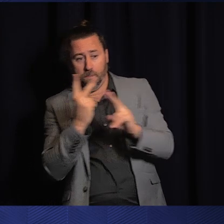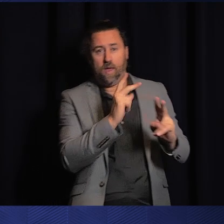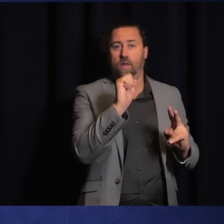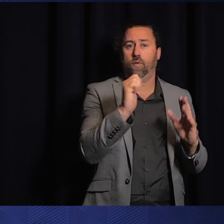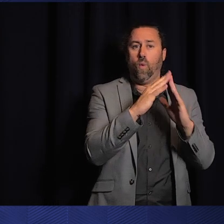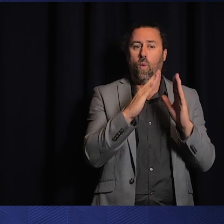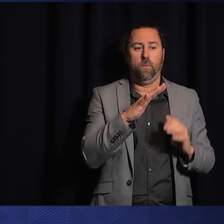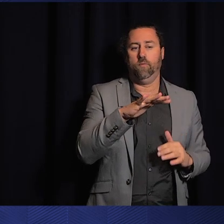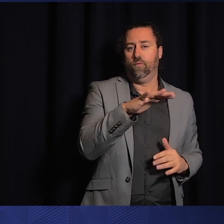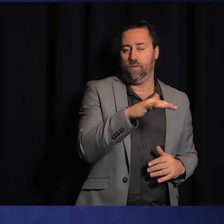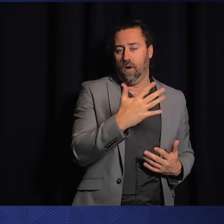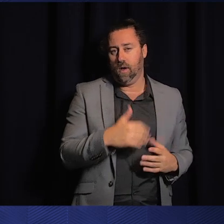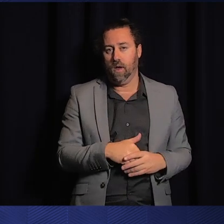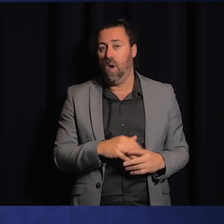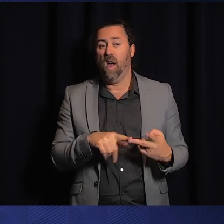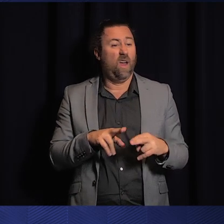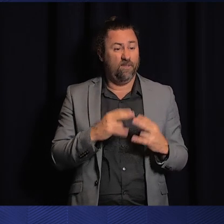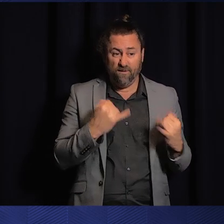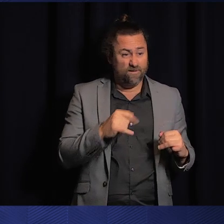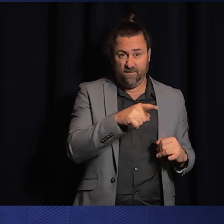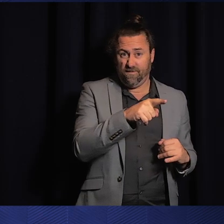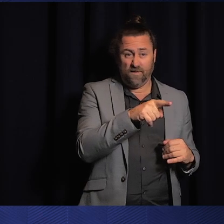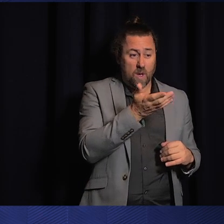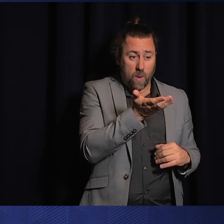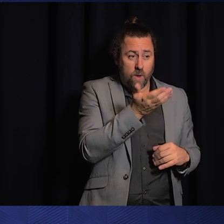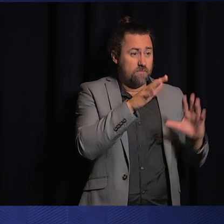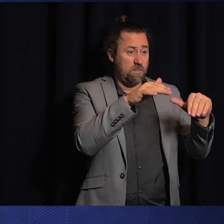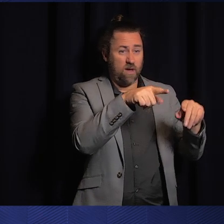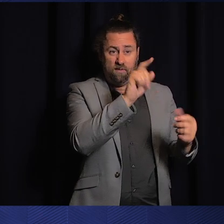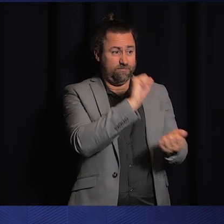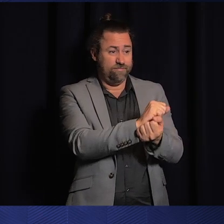and resettlement. All sections are